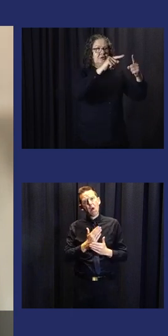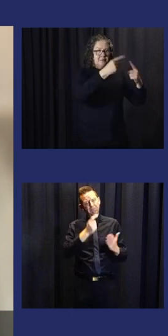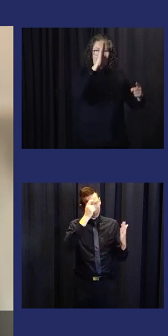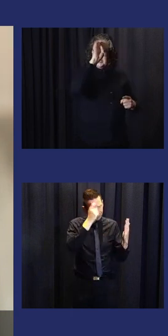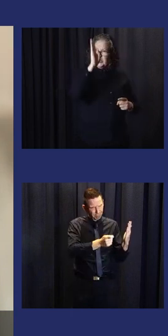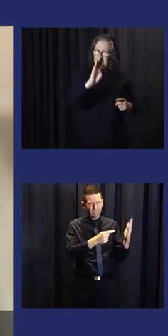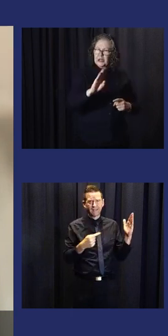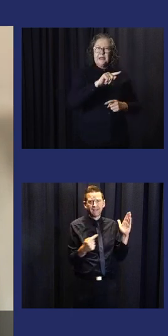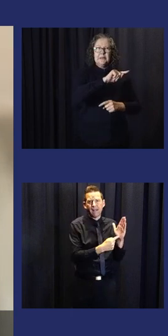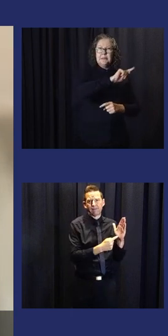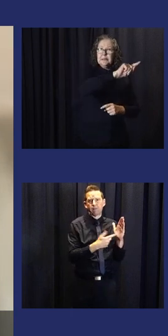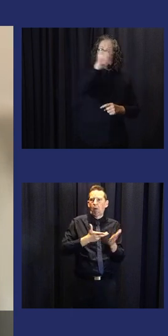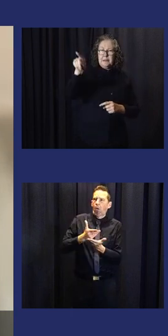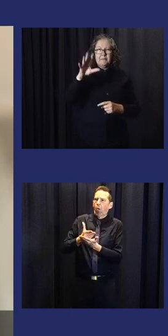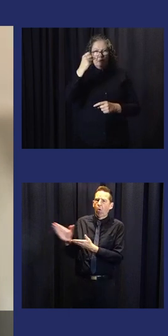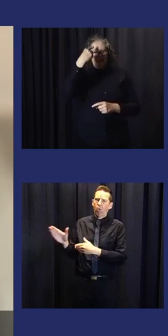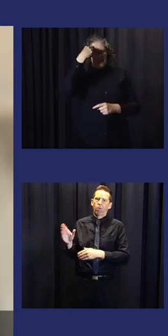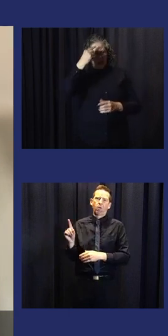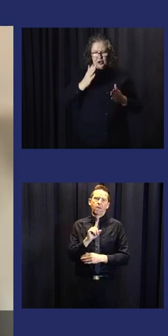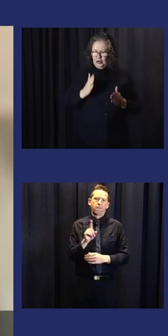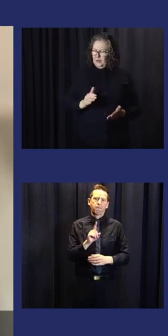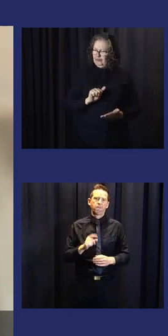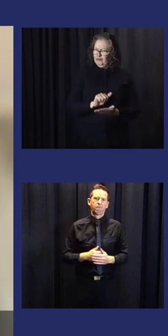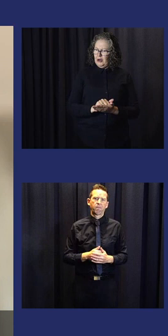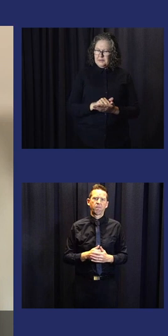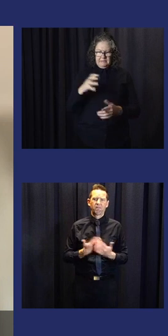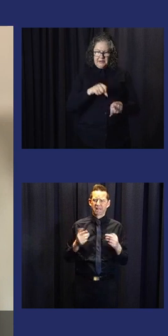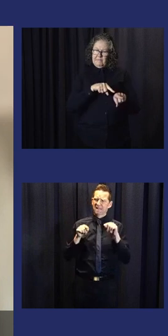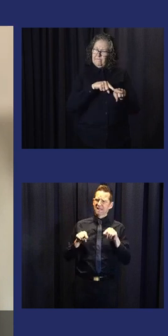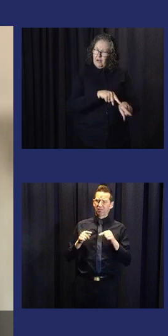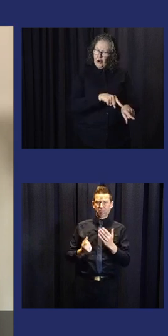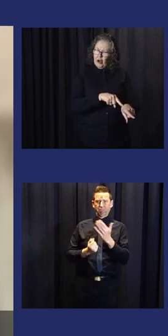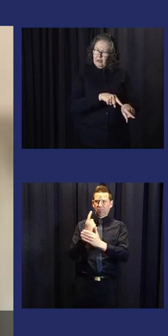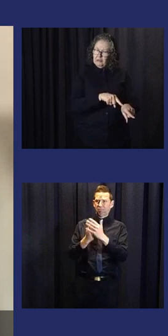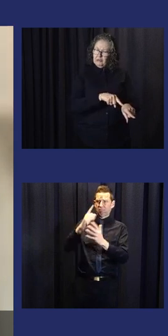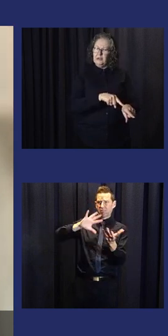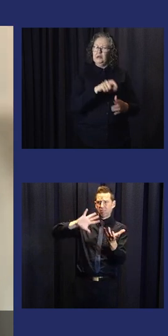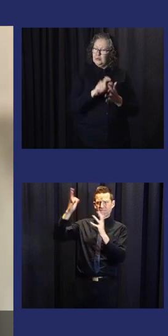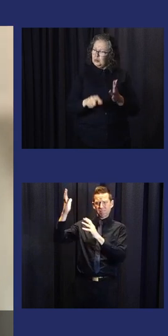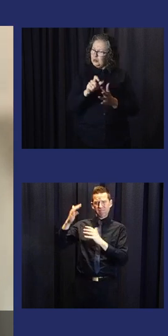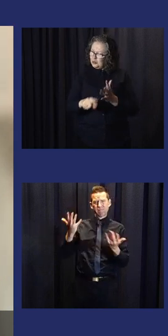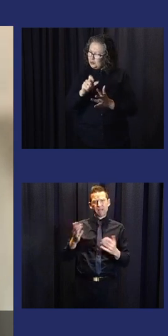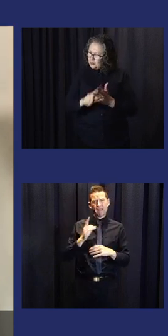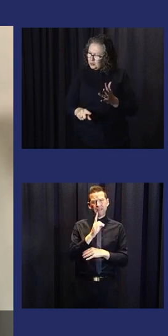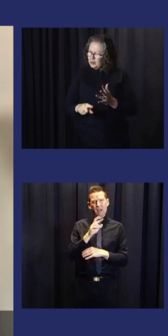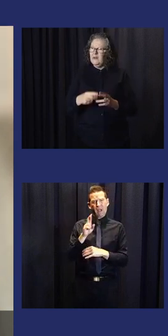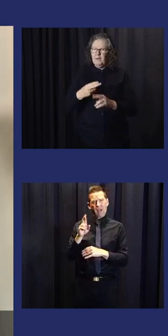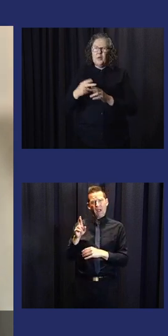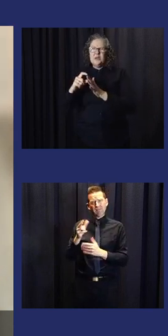that need to be observed in disaster risk reduction to ensure that everybody's